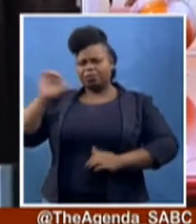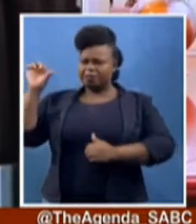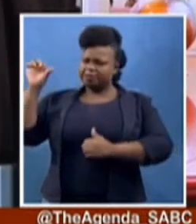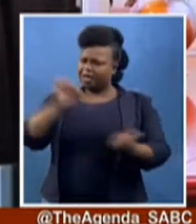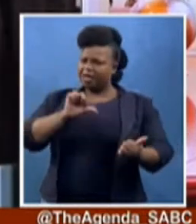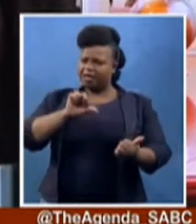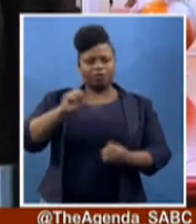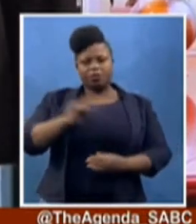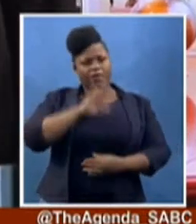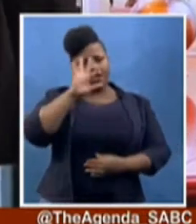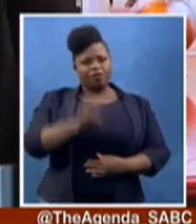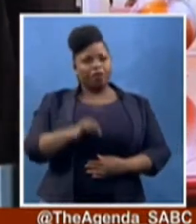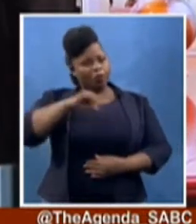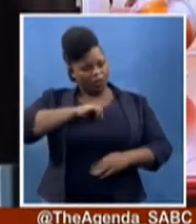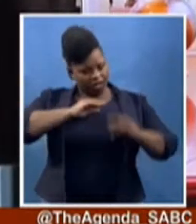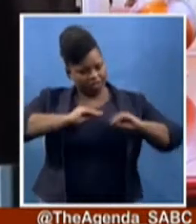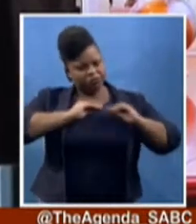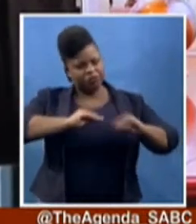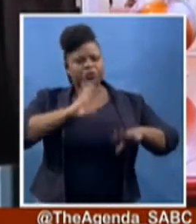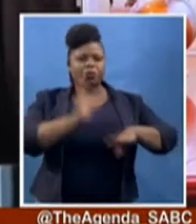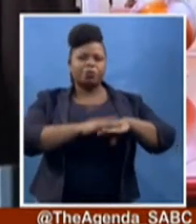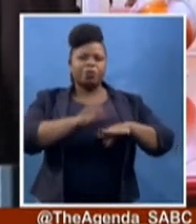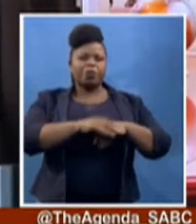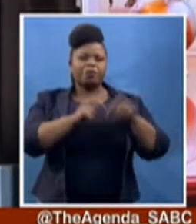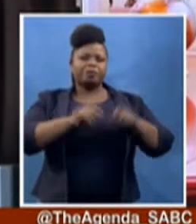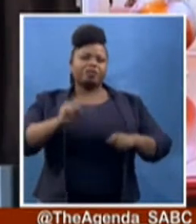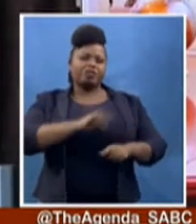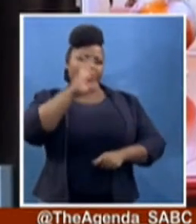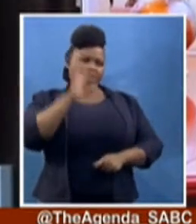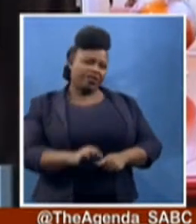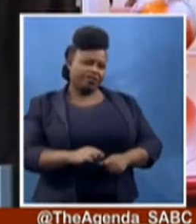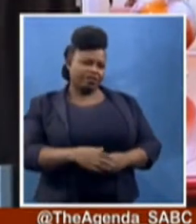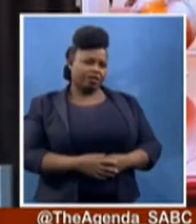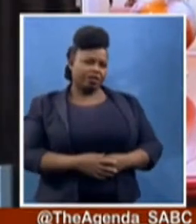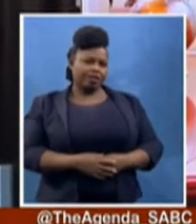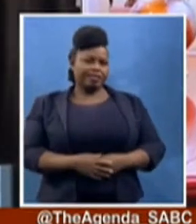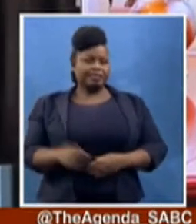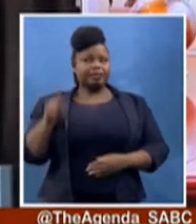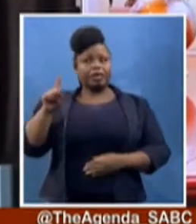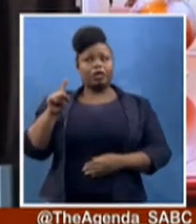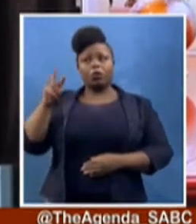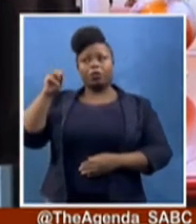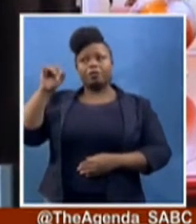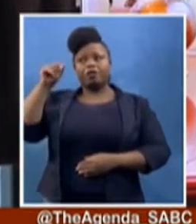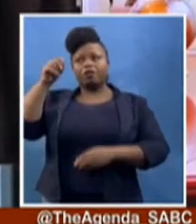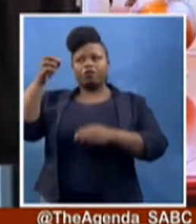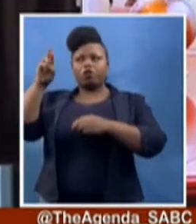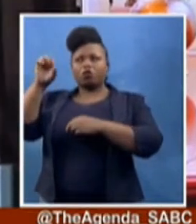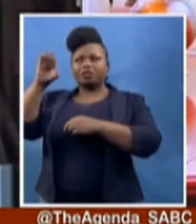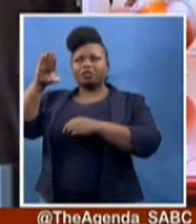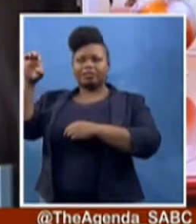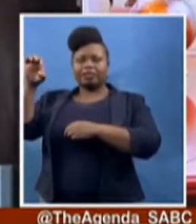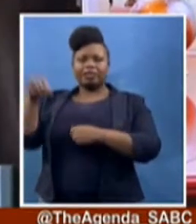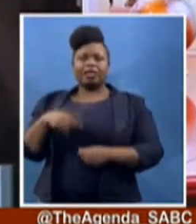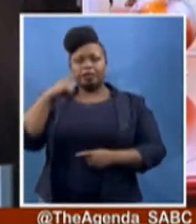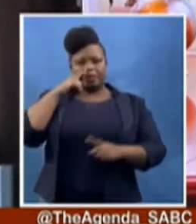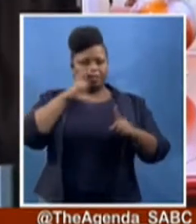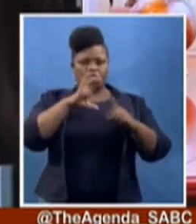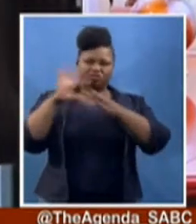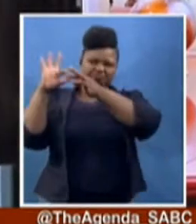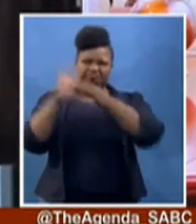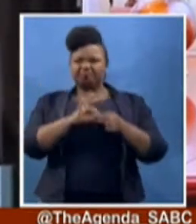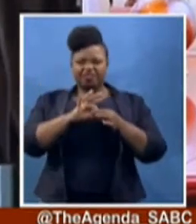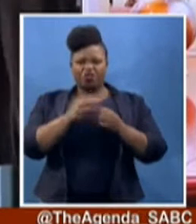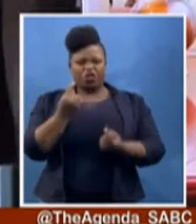South Africans. Wilberforce and Charlotte McClelkey were destined for one another, an institution